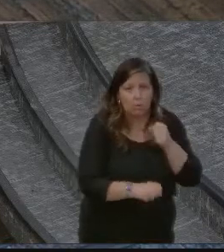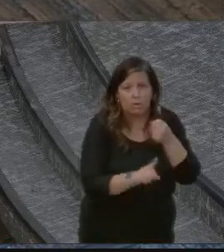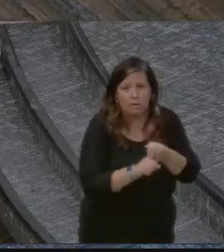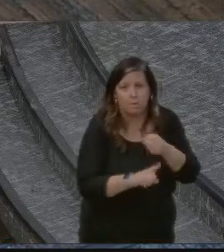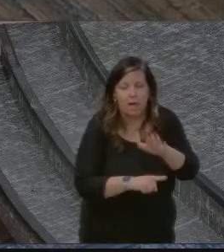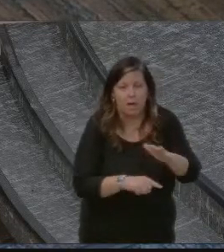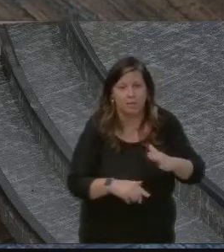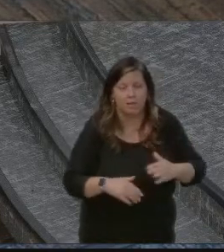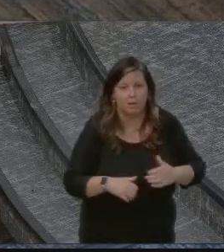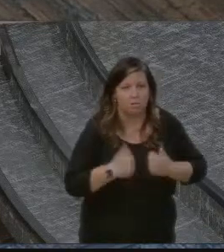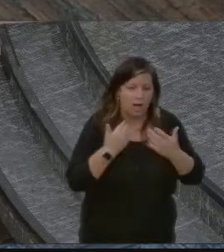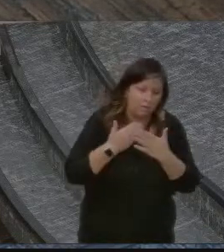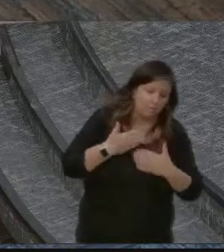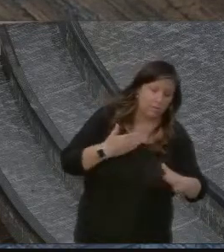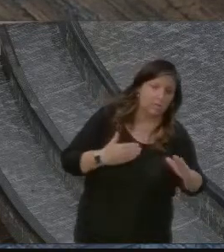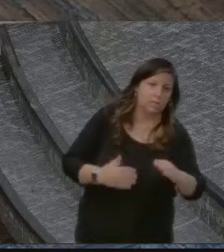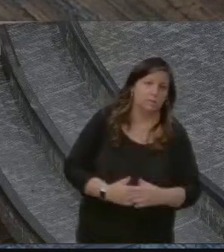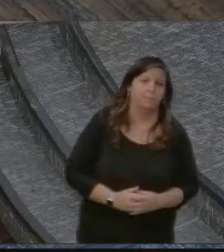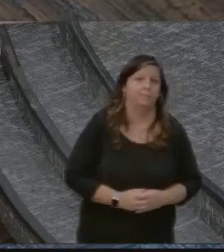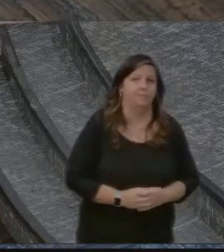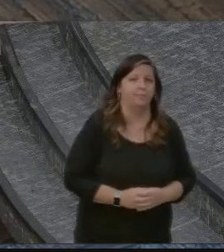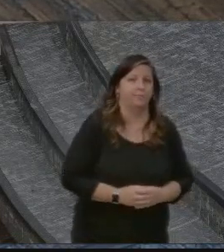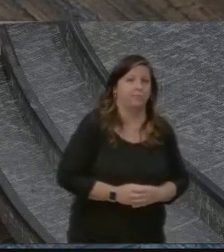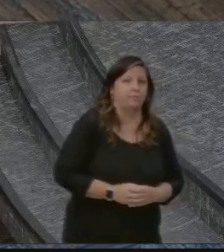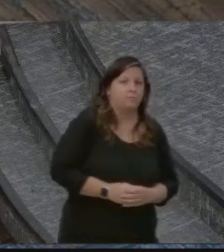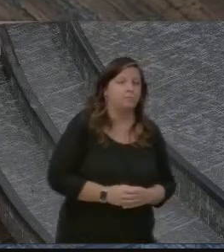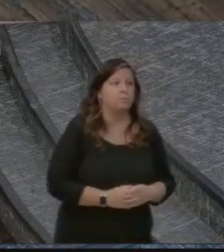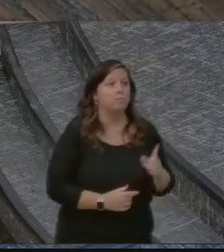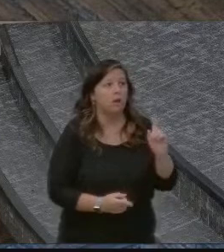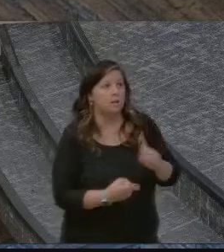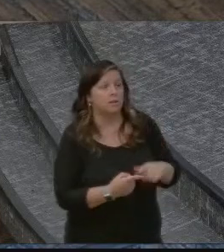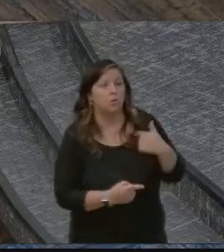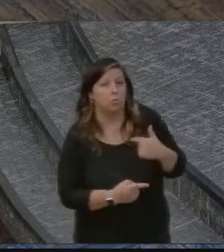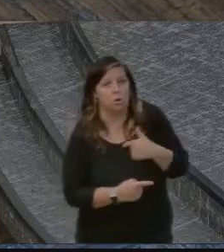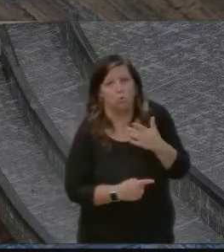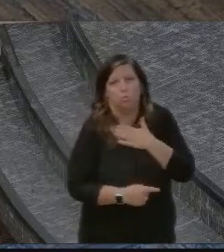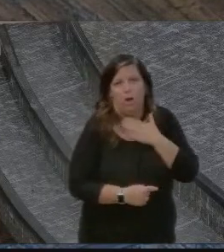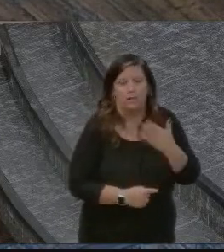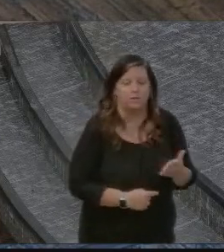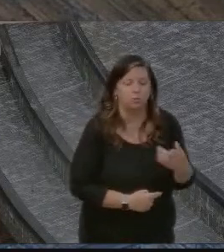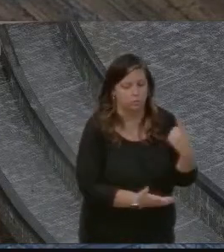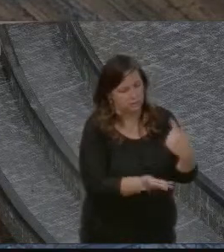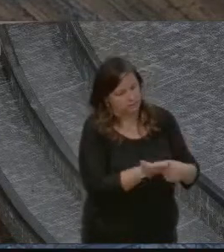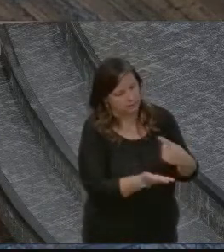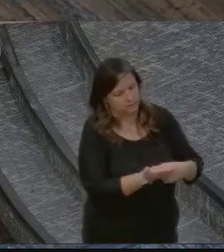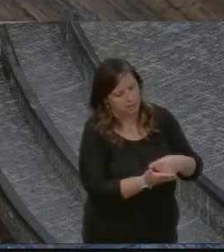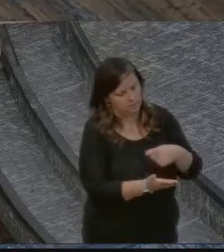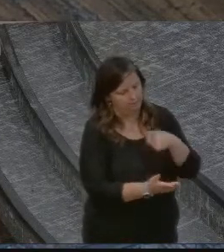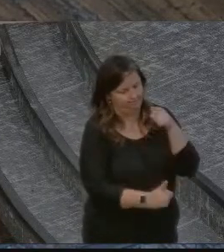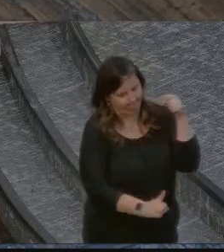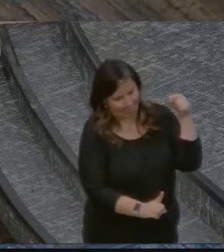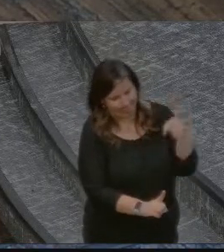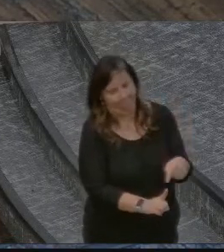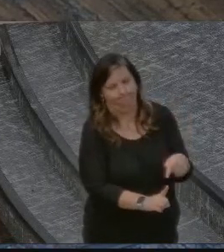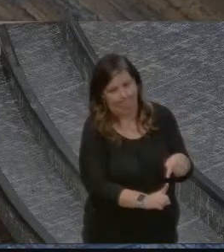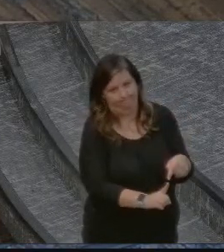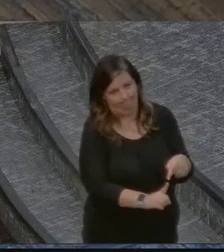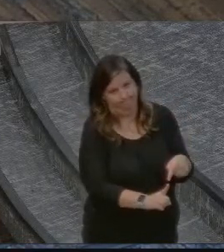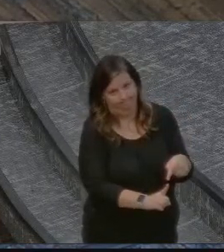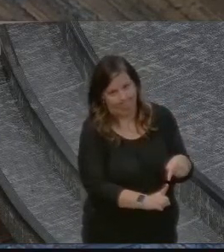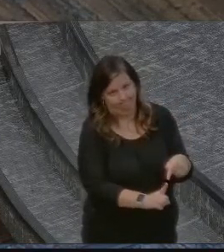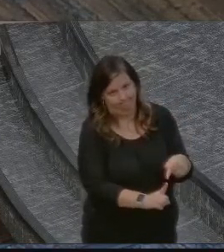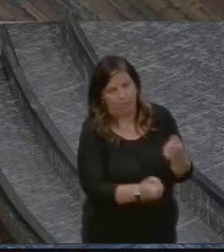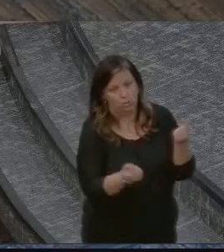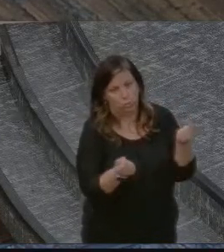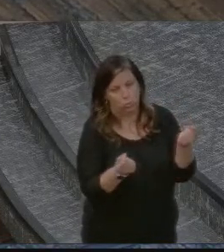lives. And so until we're willing to have those types of conversations, then we're band-aiding